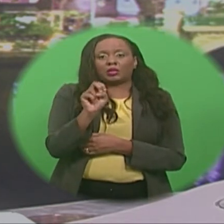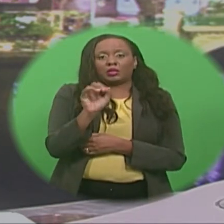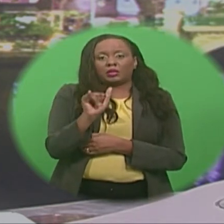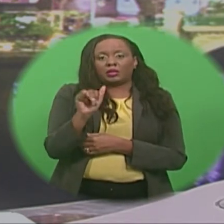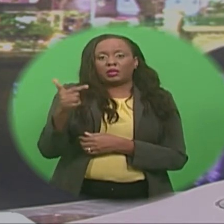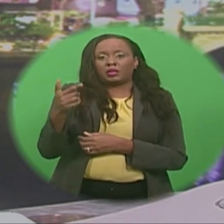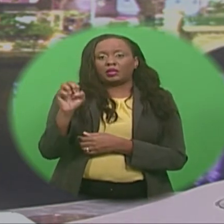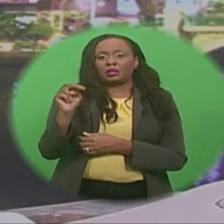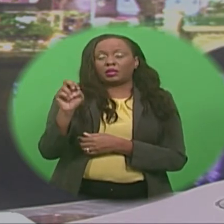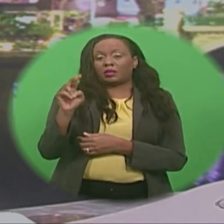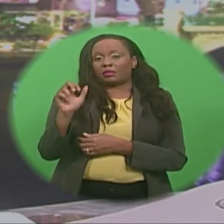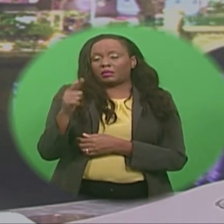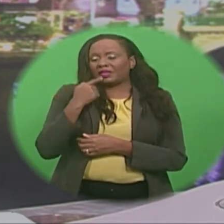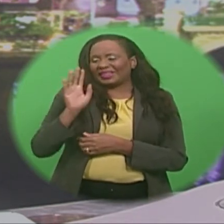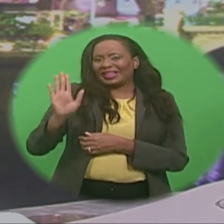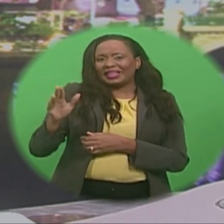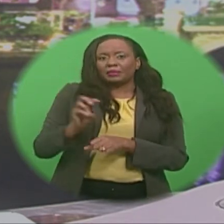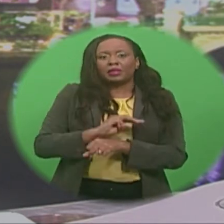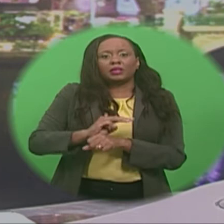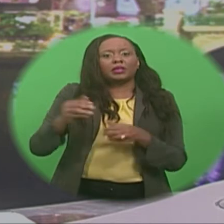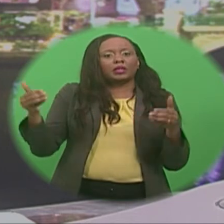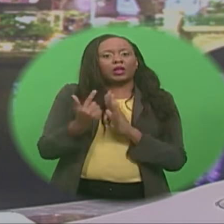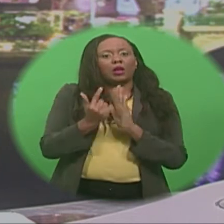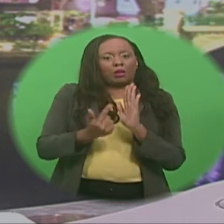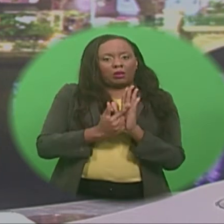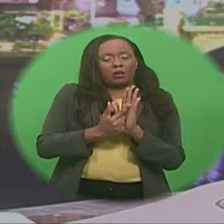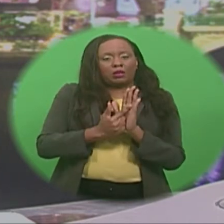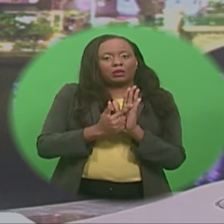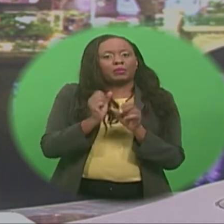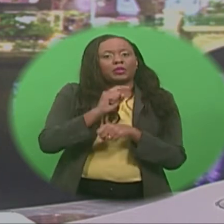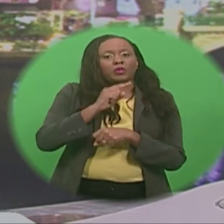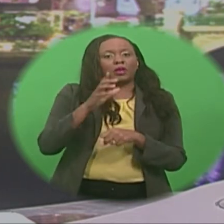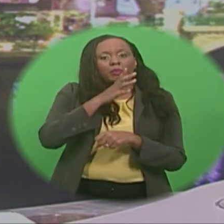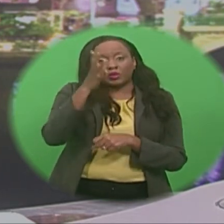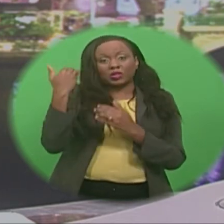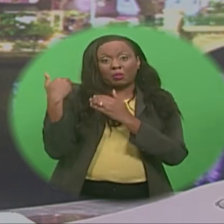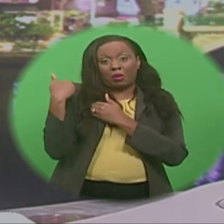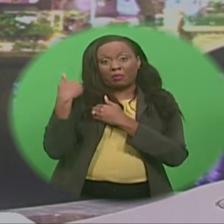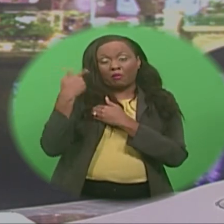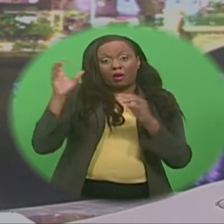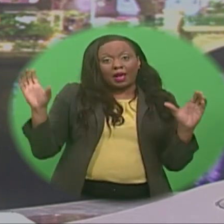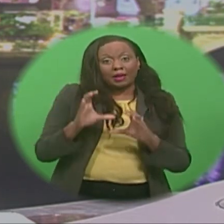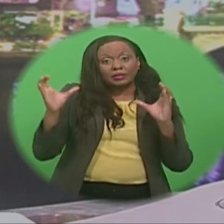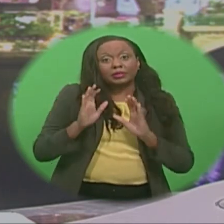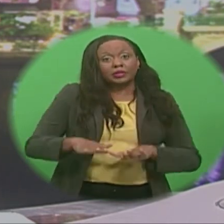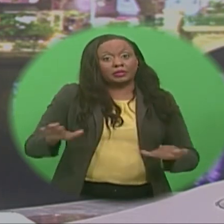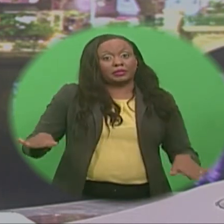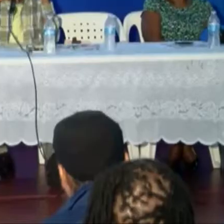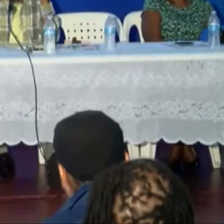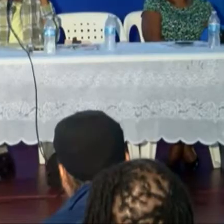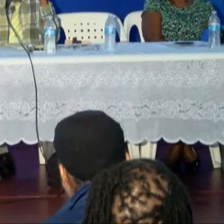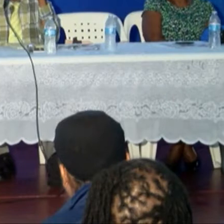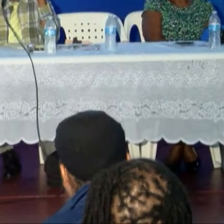announced that his ministry would soon be introducing legislation that would see parents held responsible. However, during a